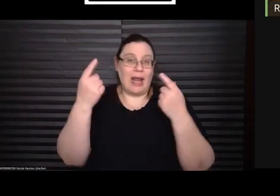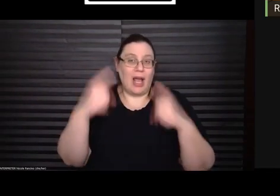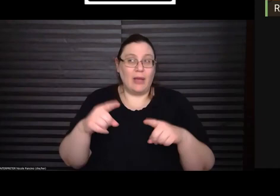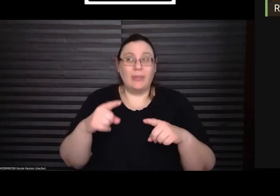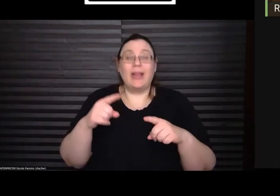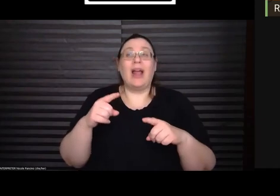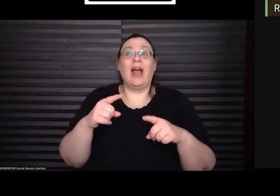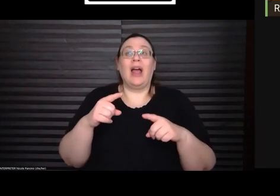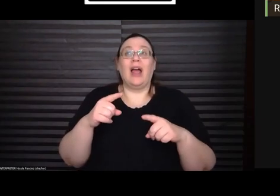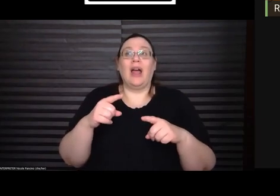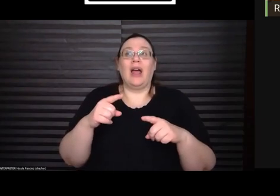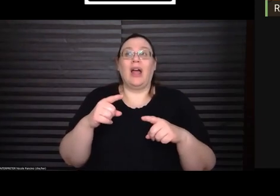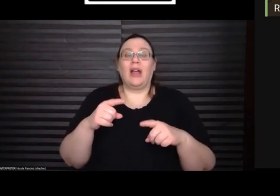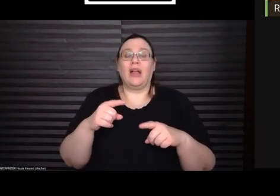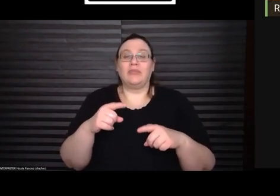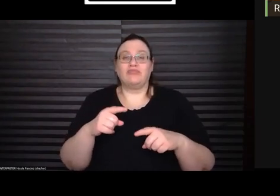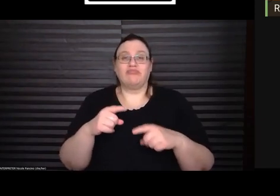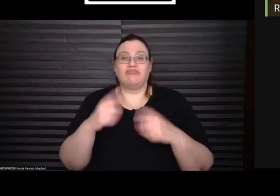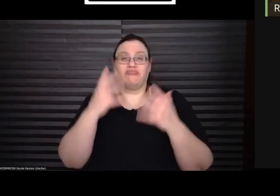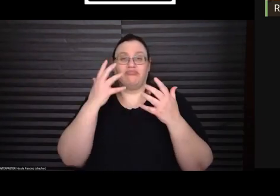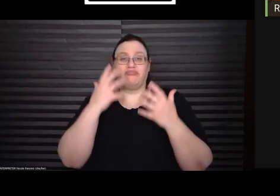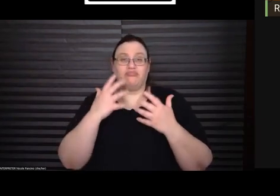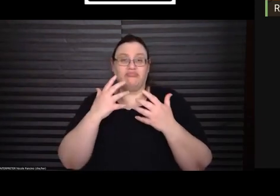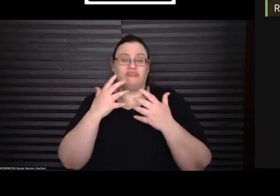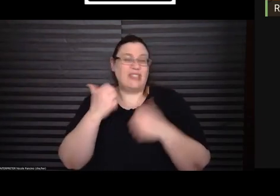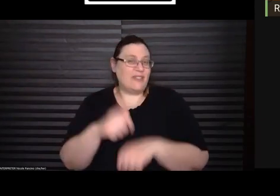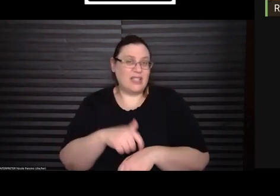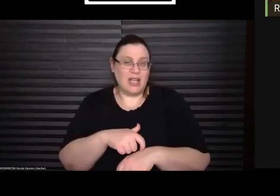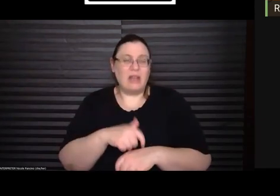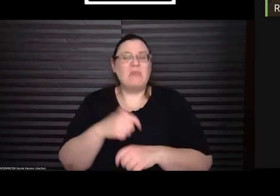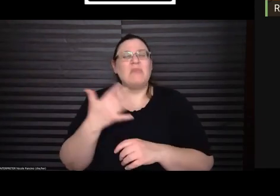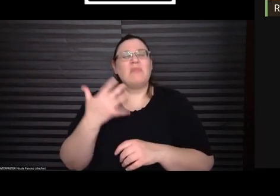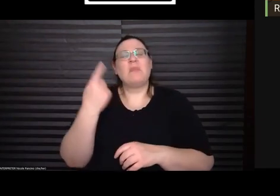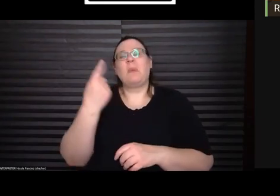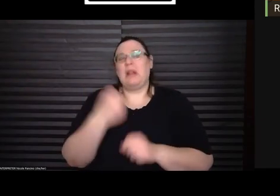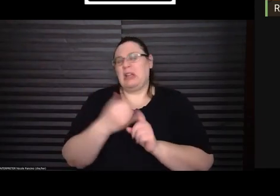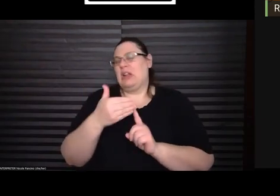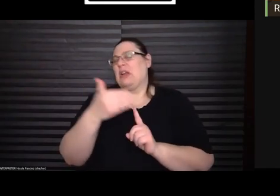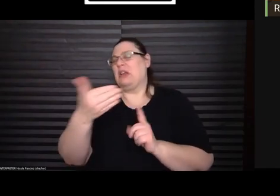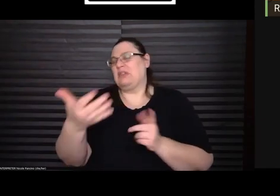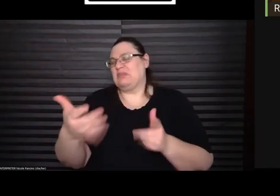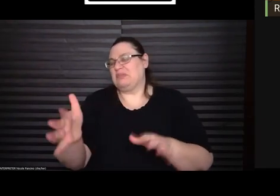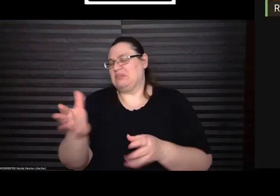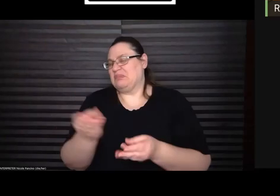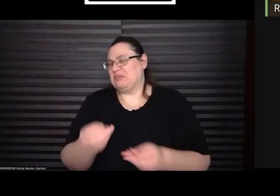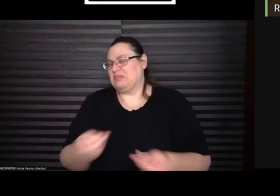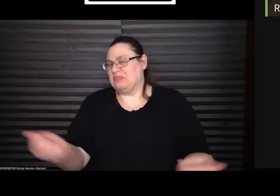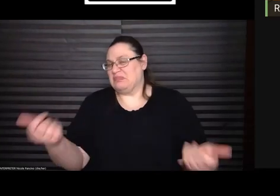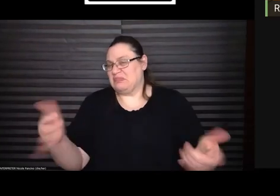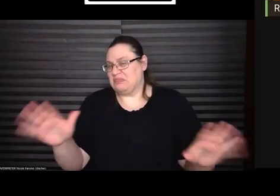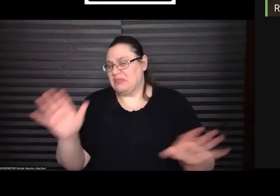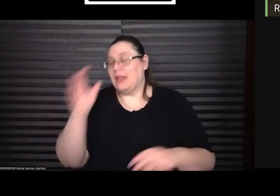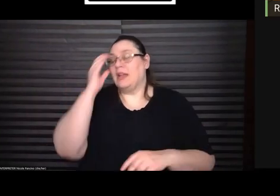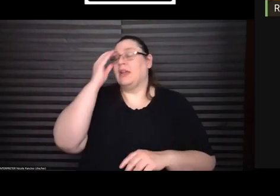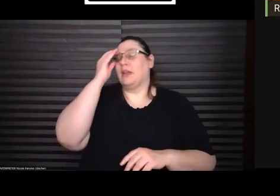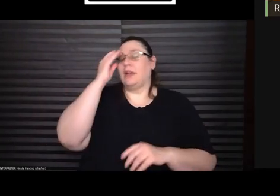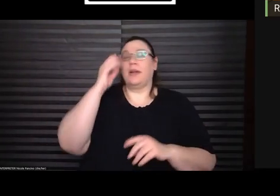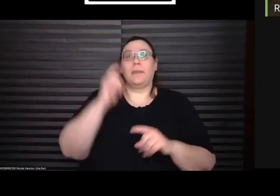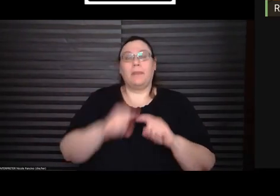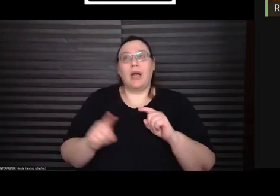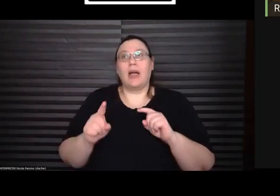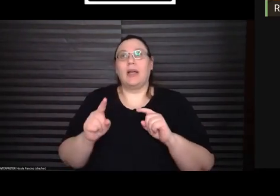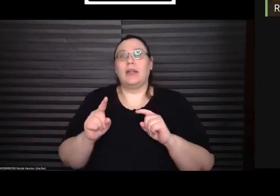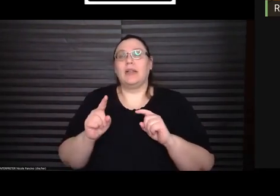just felt really sad. And that stopped after about a year, right? But it